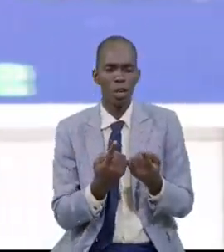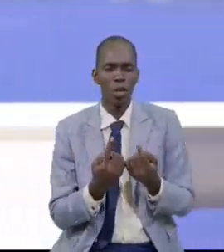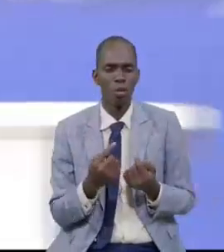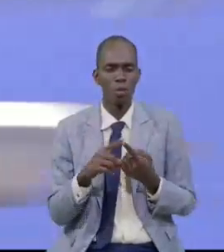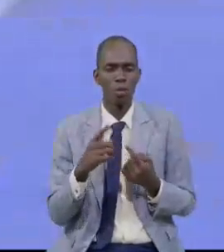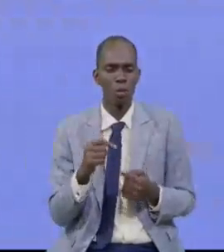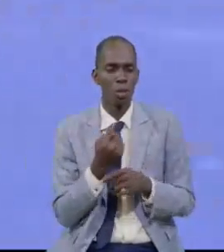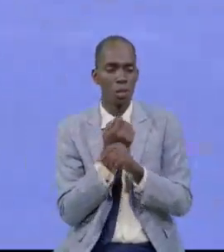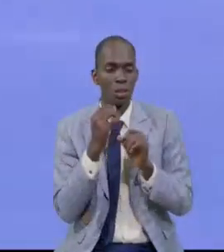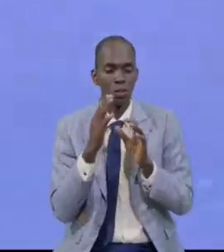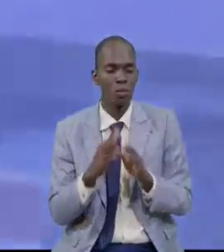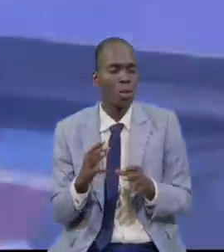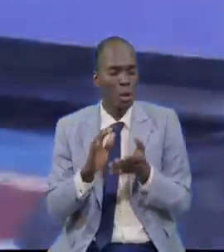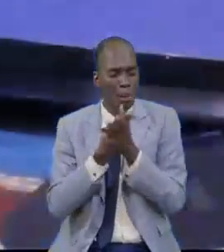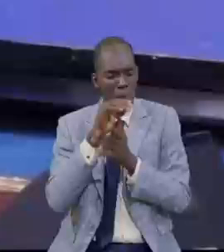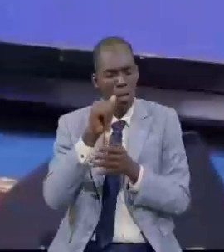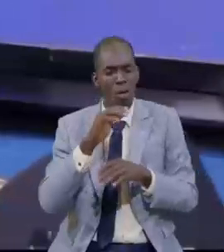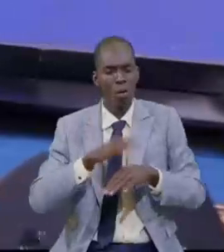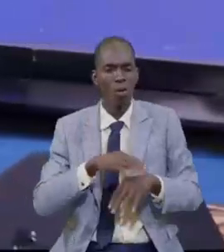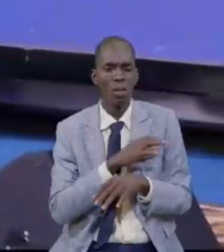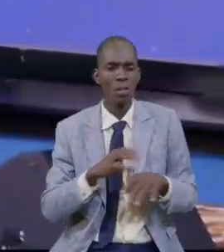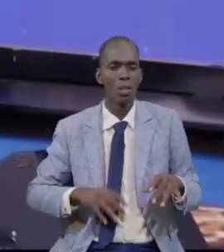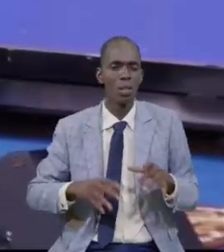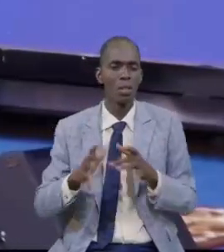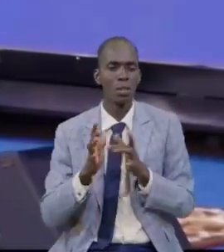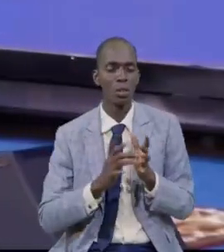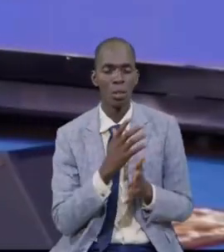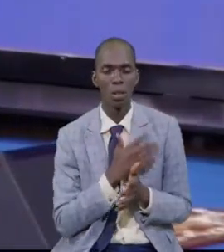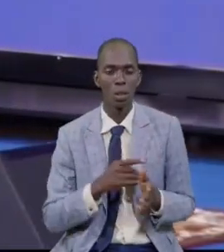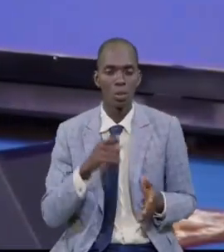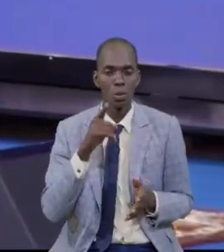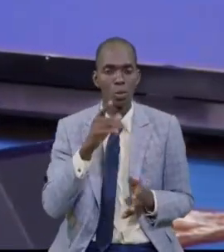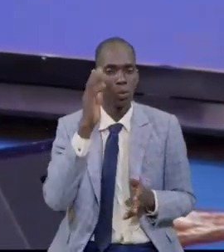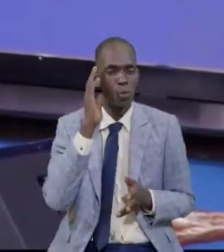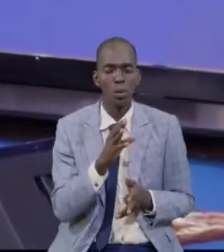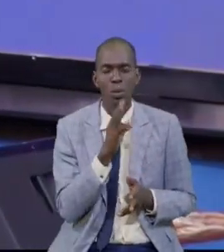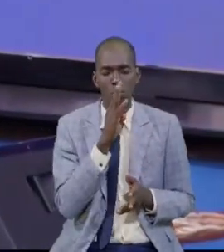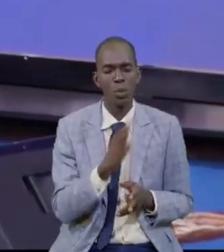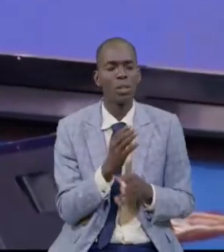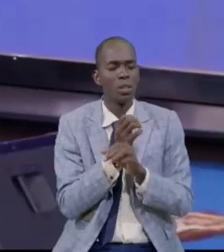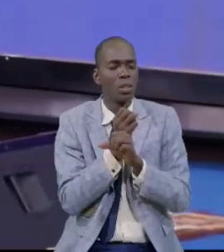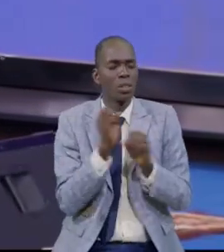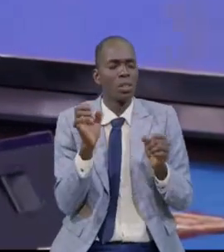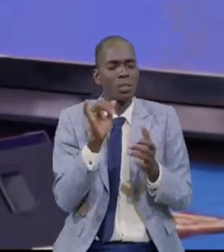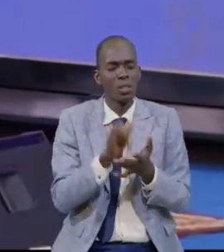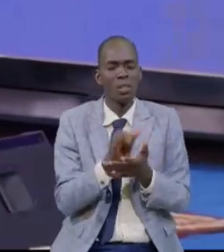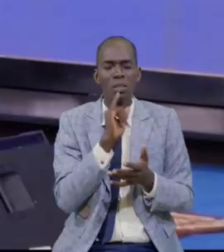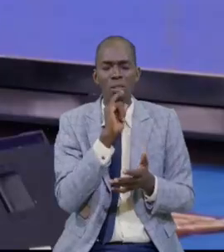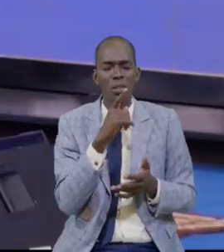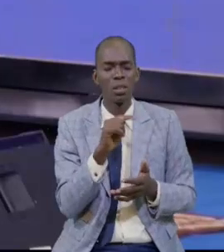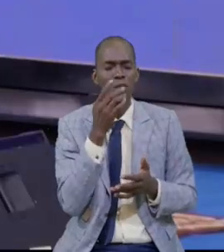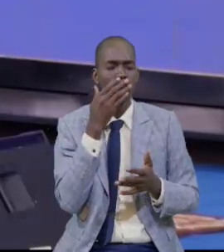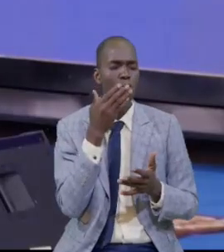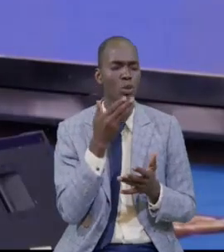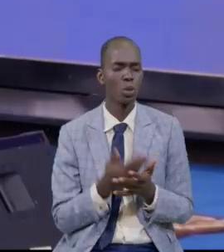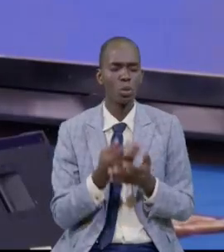Lord Jesus Christ and you will be saved. That's the good news. You receive that. You accept that.